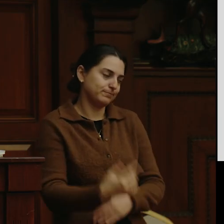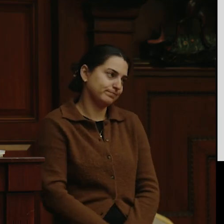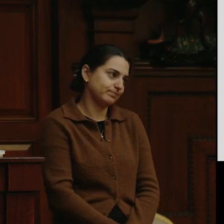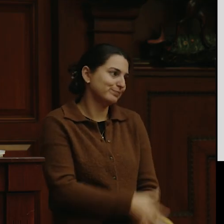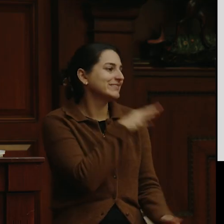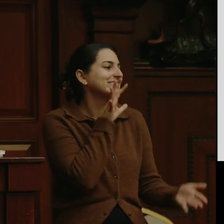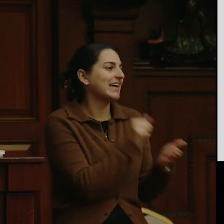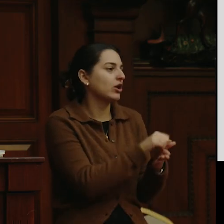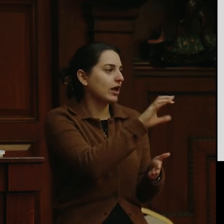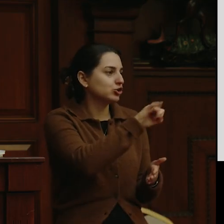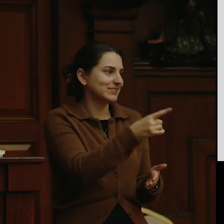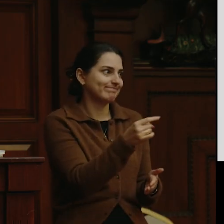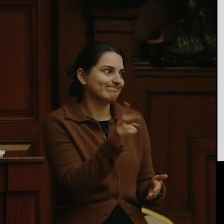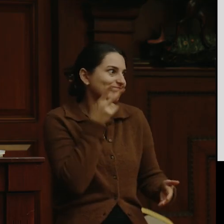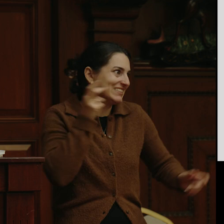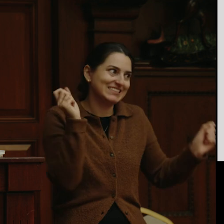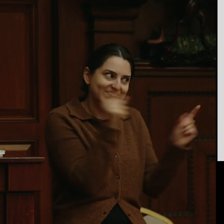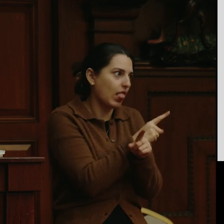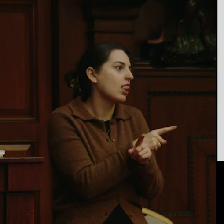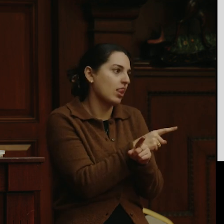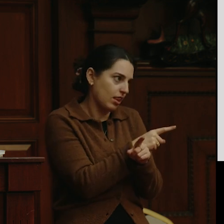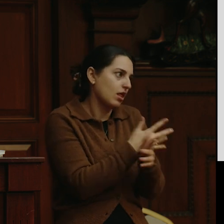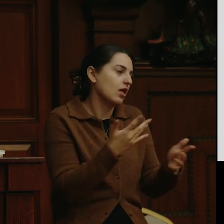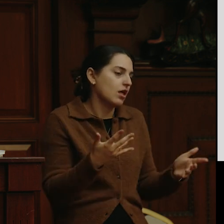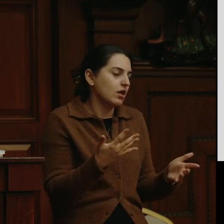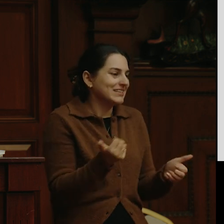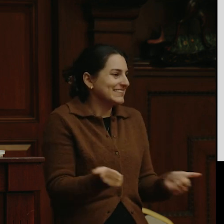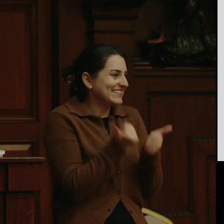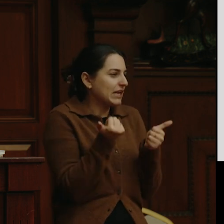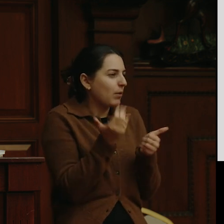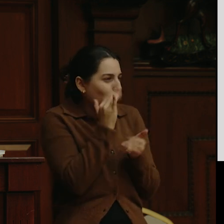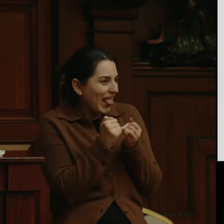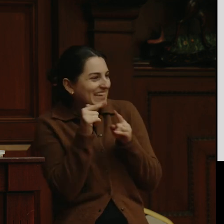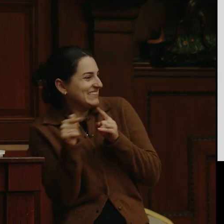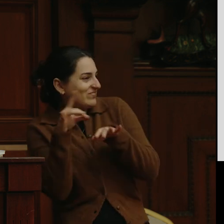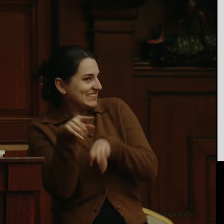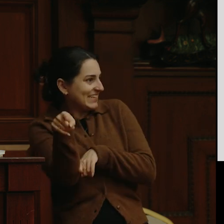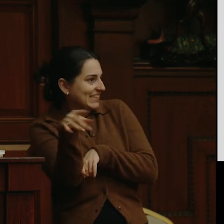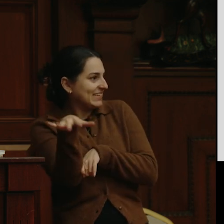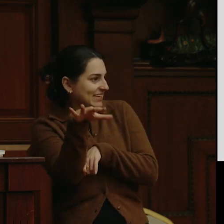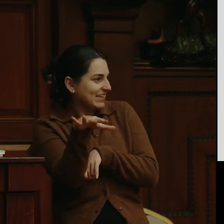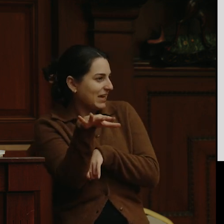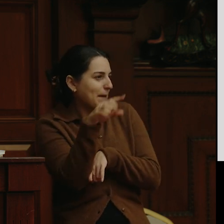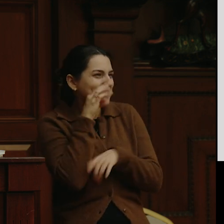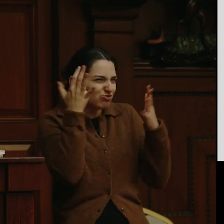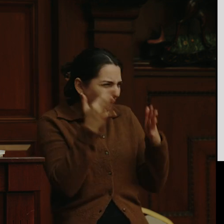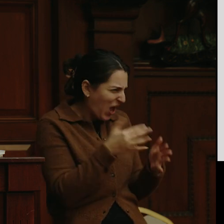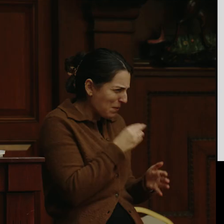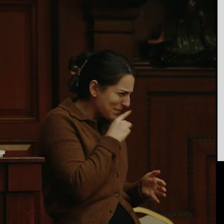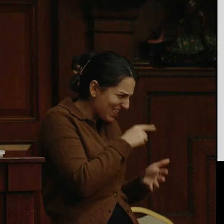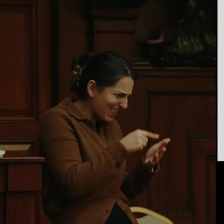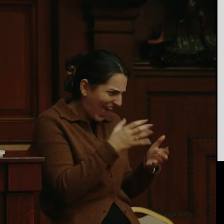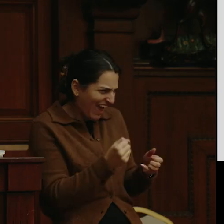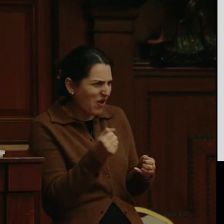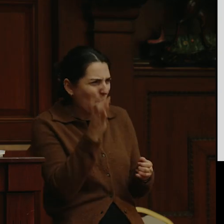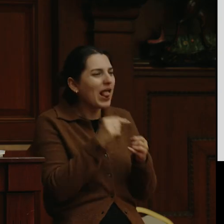So diagnosing Sjögren's can be tricky. A lot of the symptoms can mimic other things that can be a distraction,